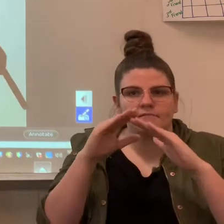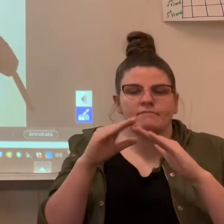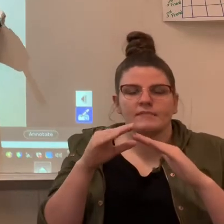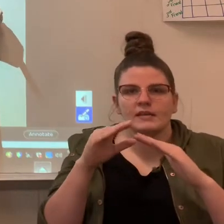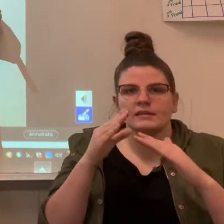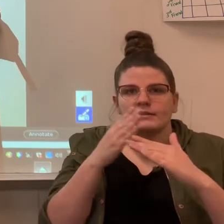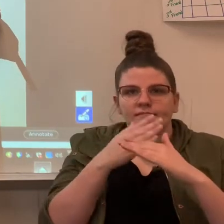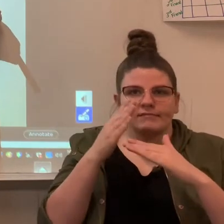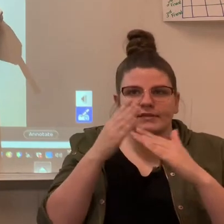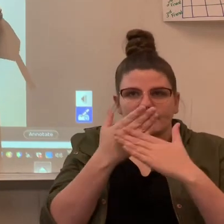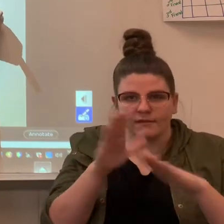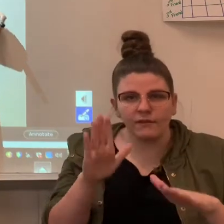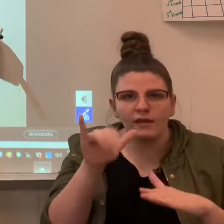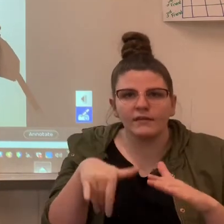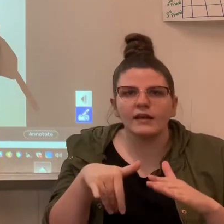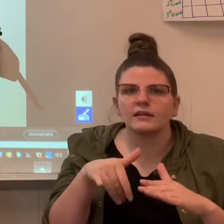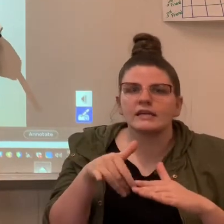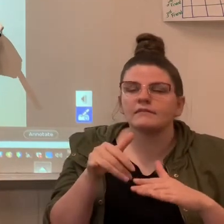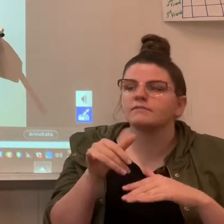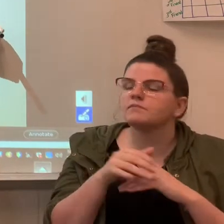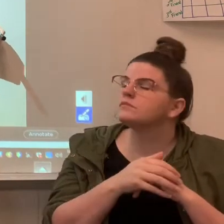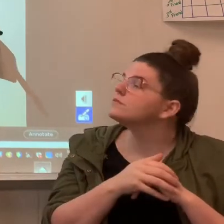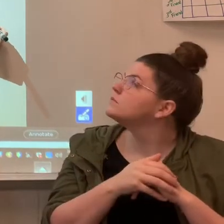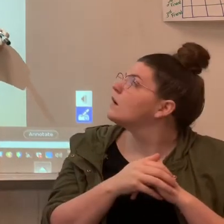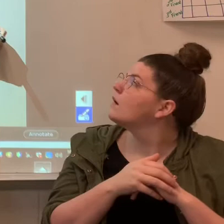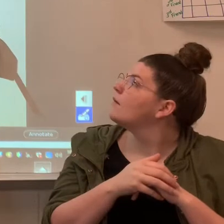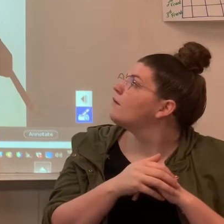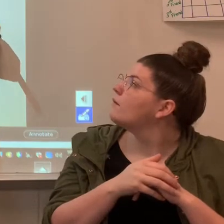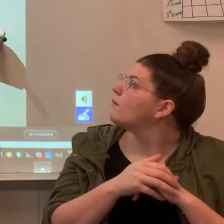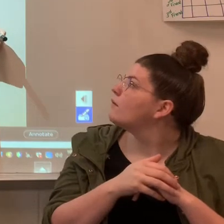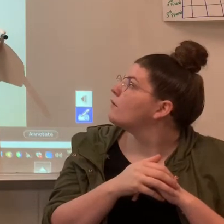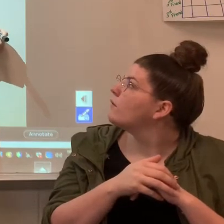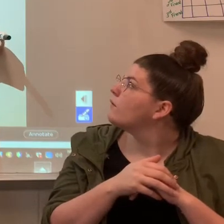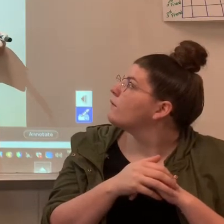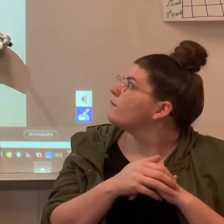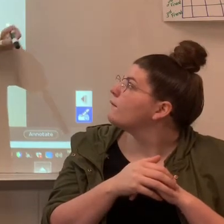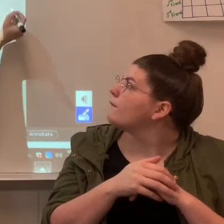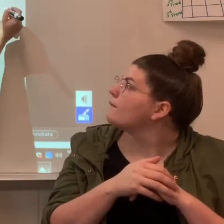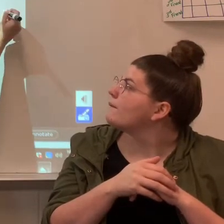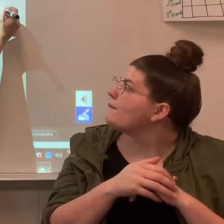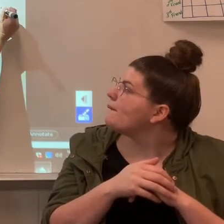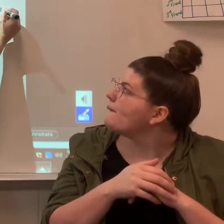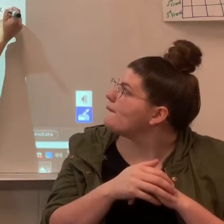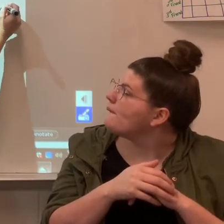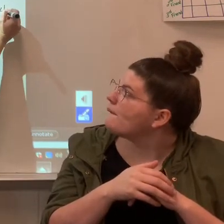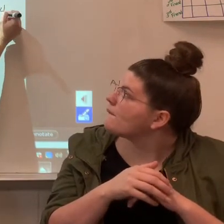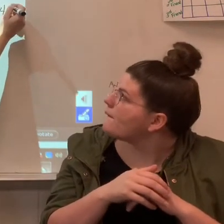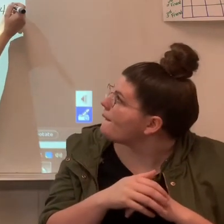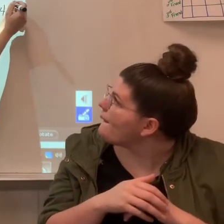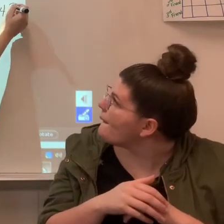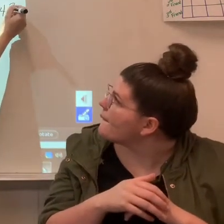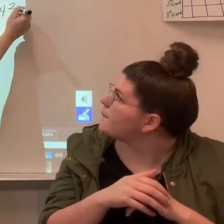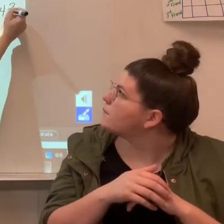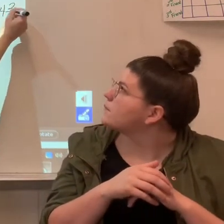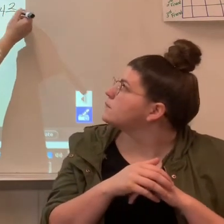14 goes 4 times. 12 minus, you get a 2, you have 4